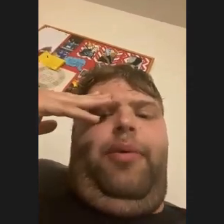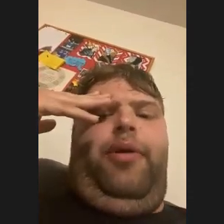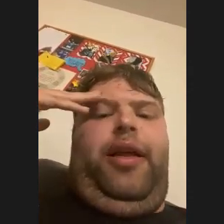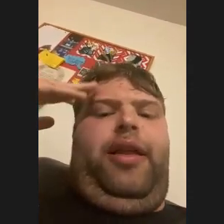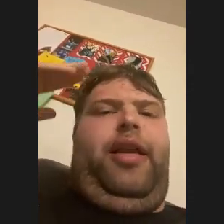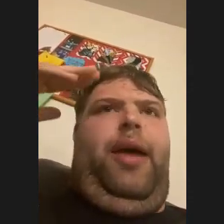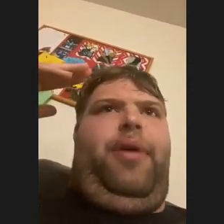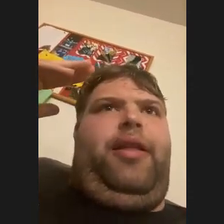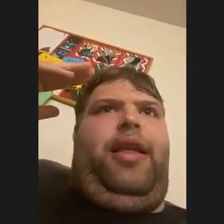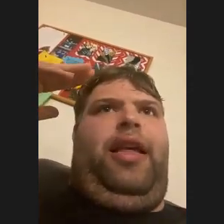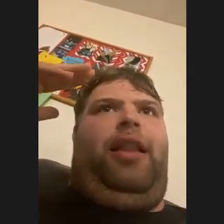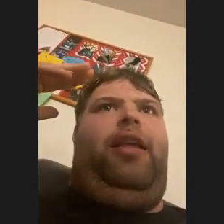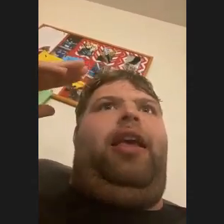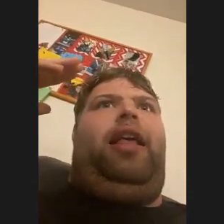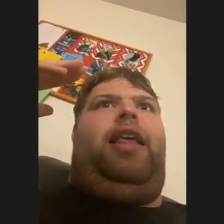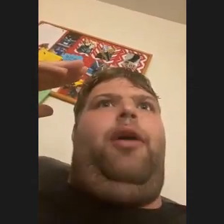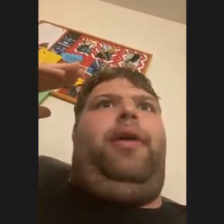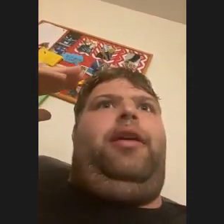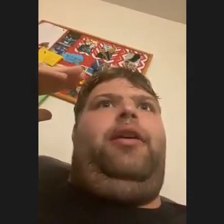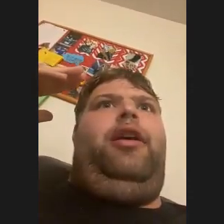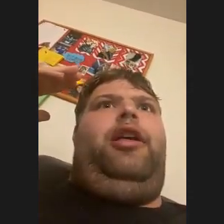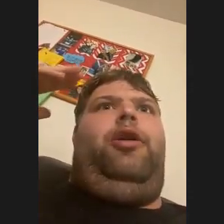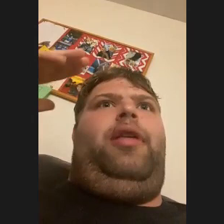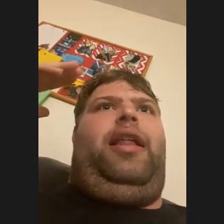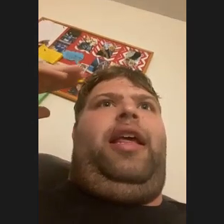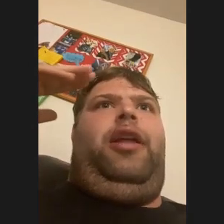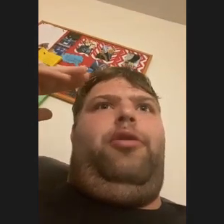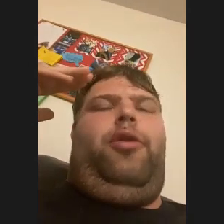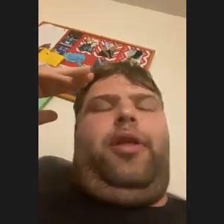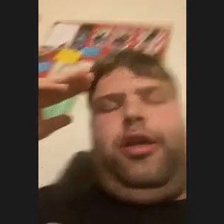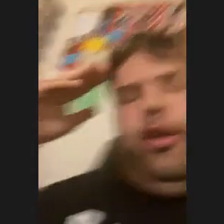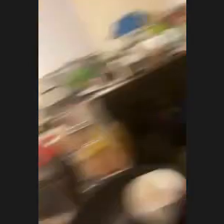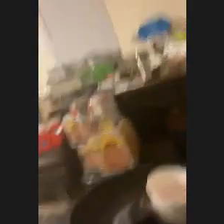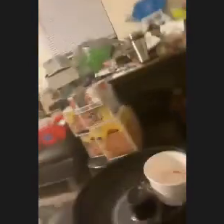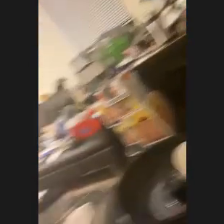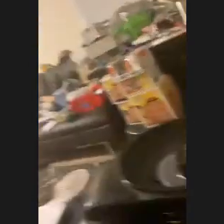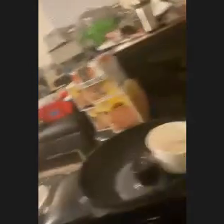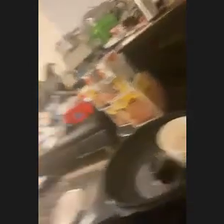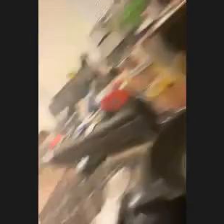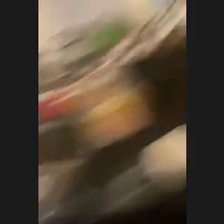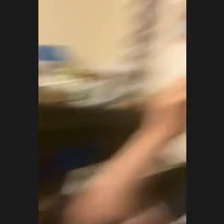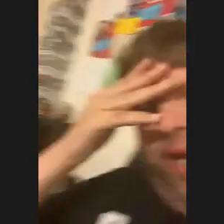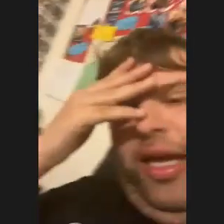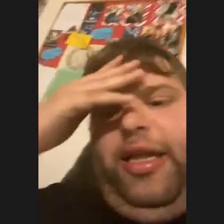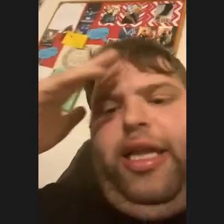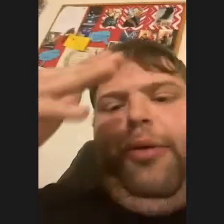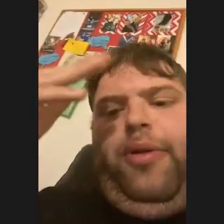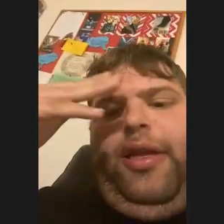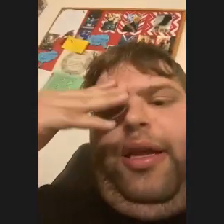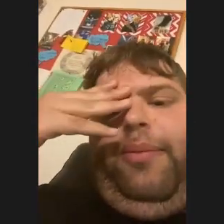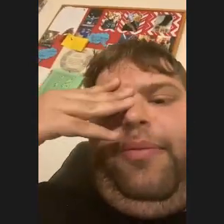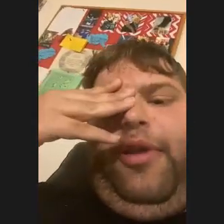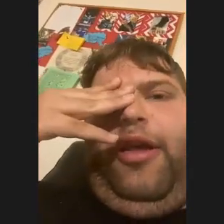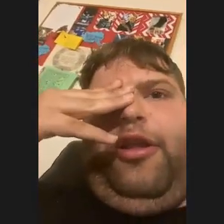with disabilities and topics, and it's how we use and handle those situations and deal